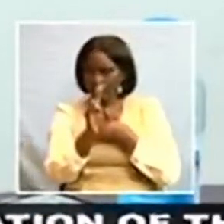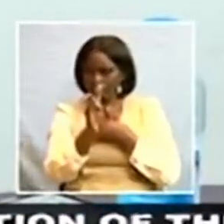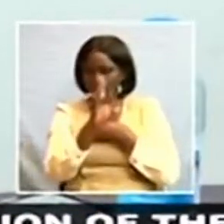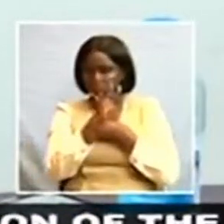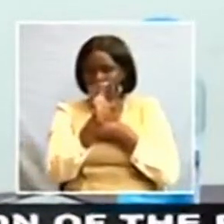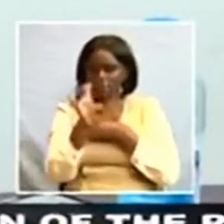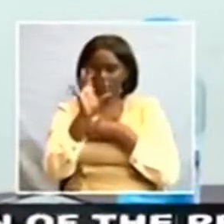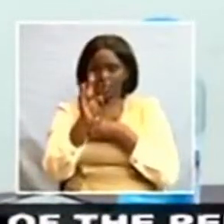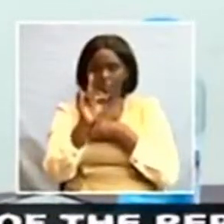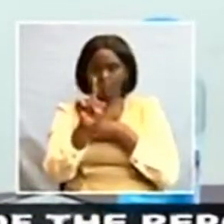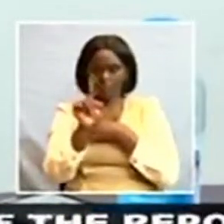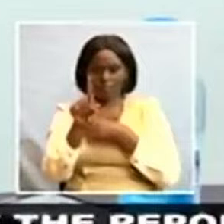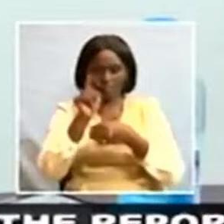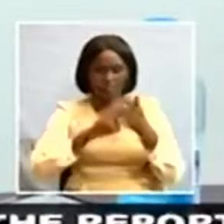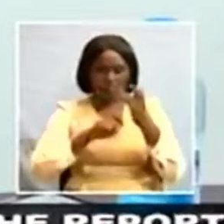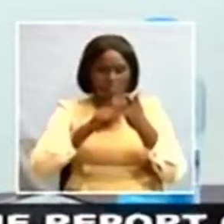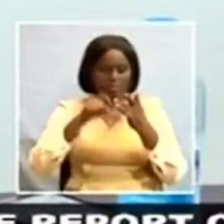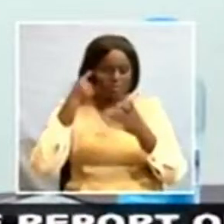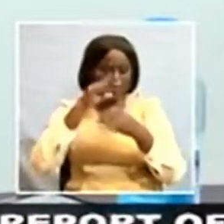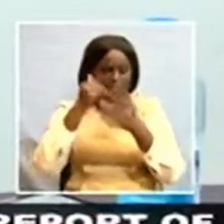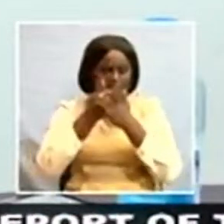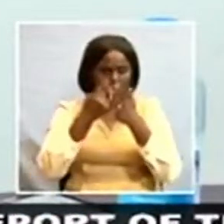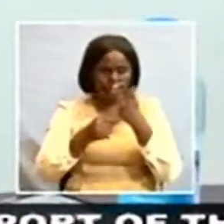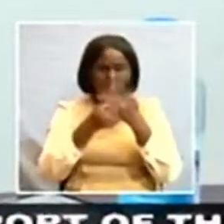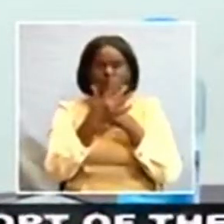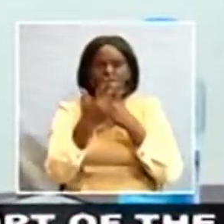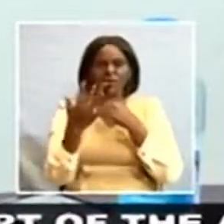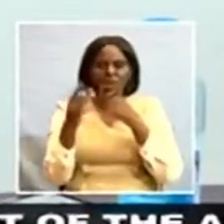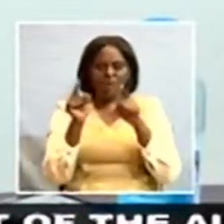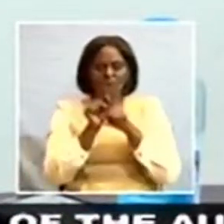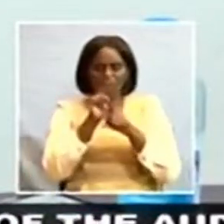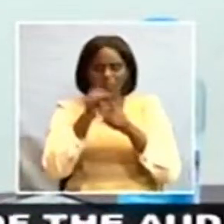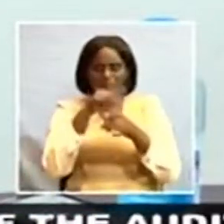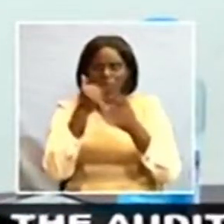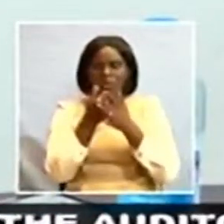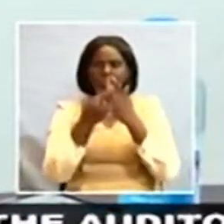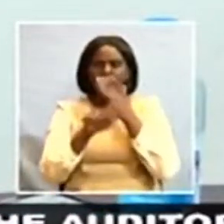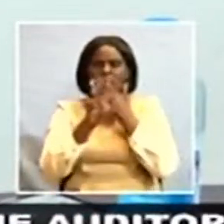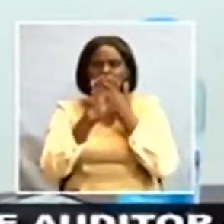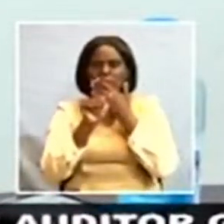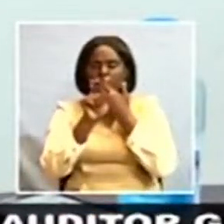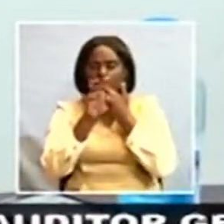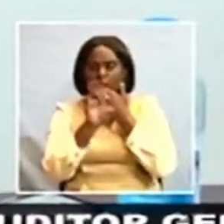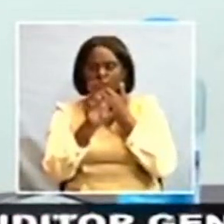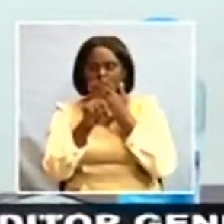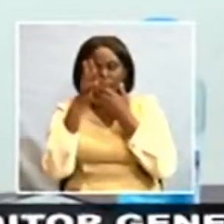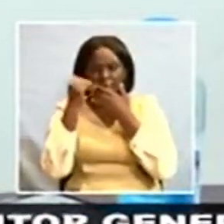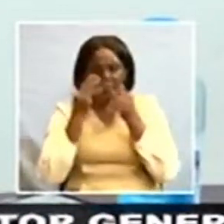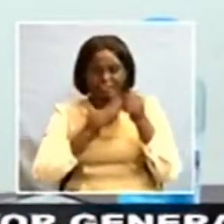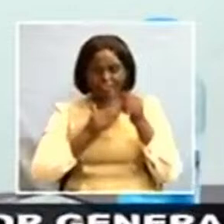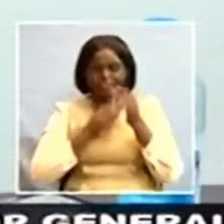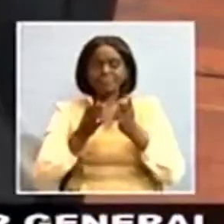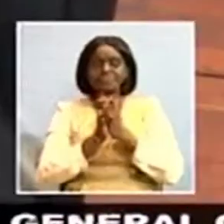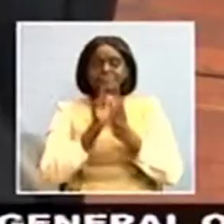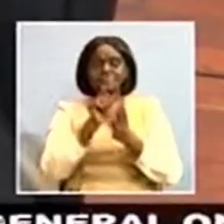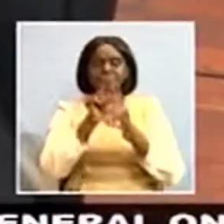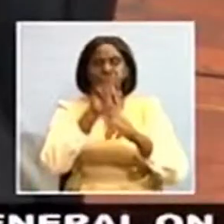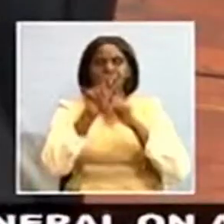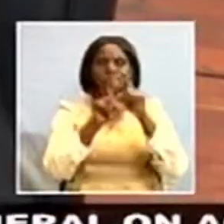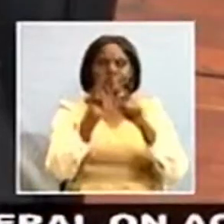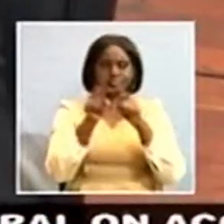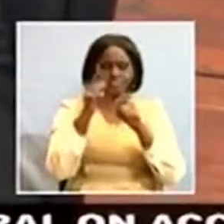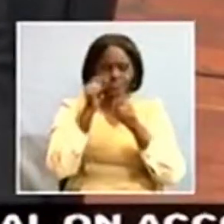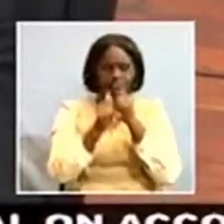507,771. That is the cost for the assets, and that is the value. So why I ask that question is